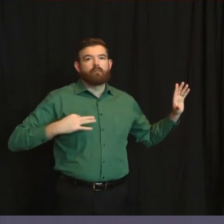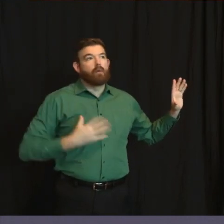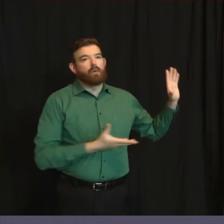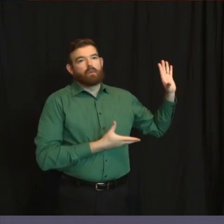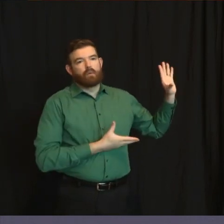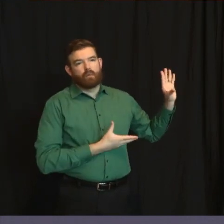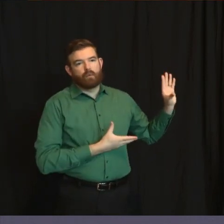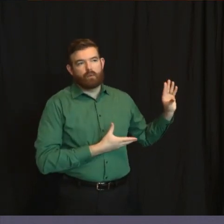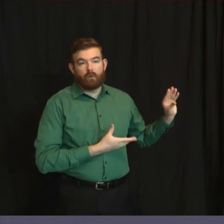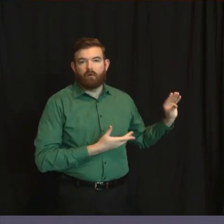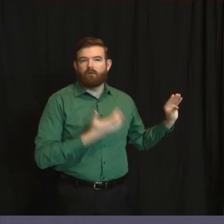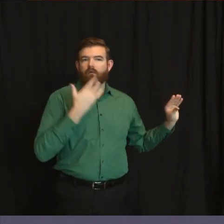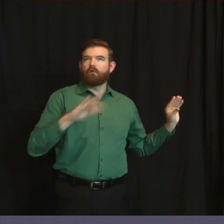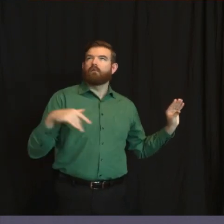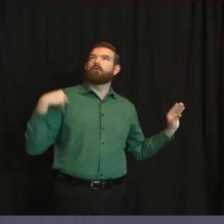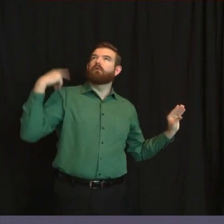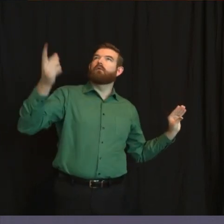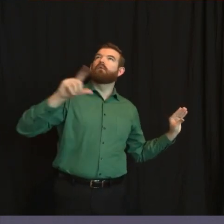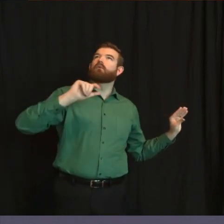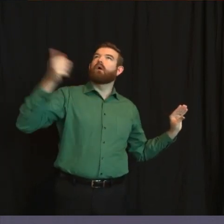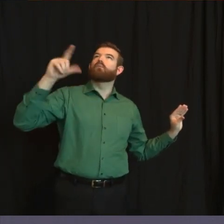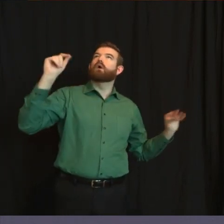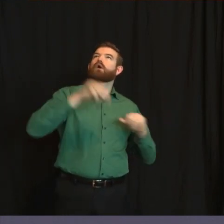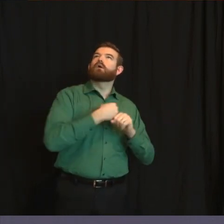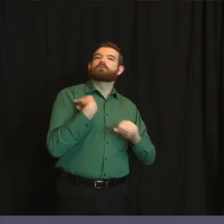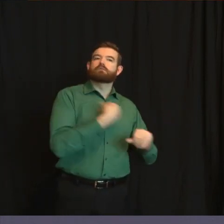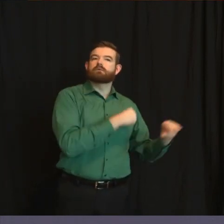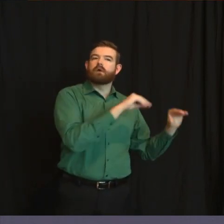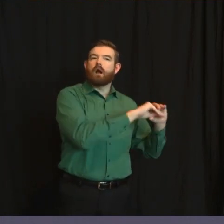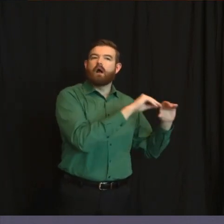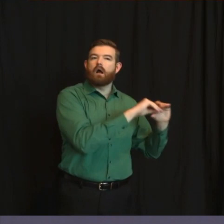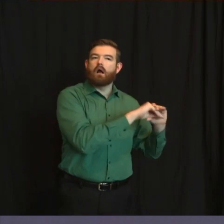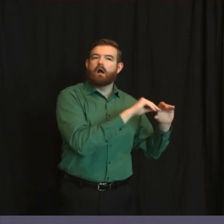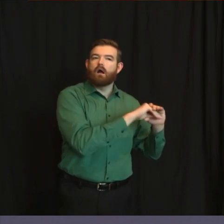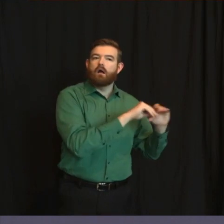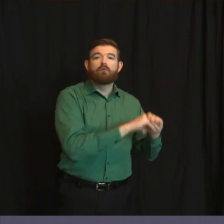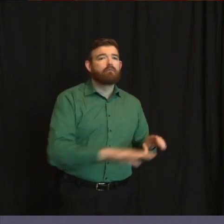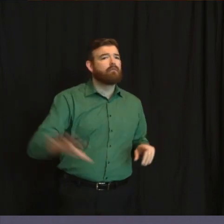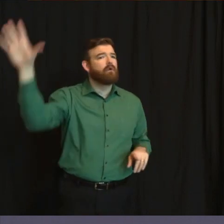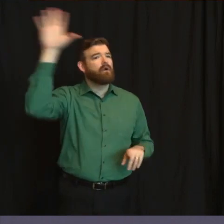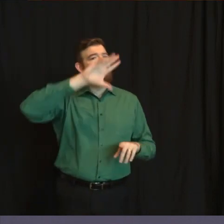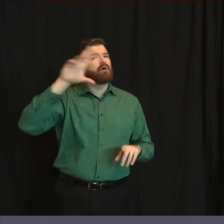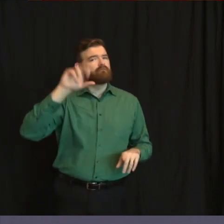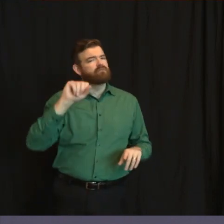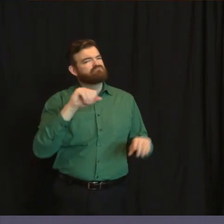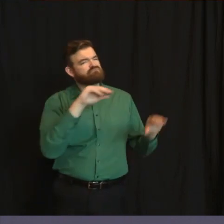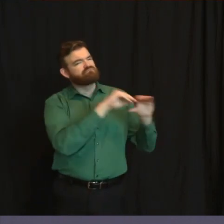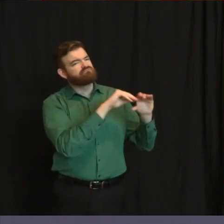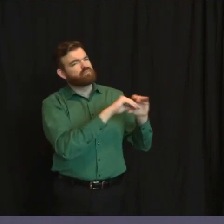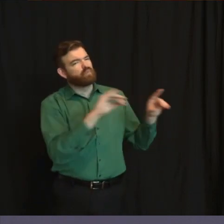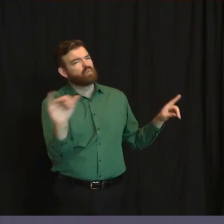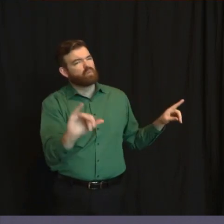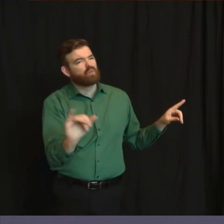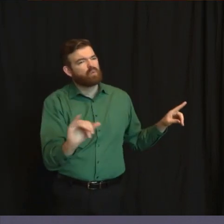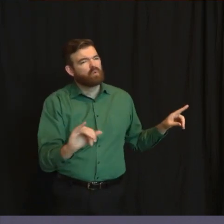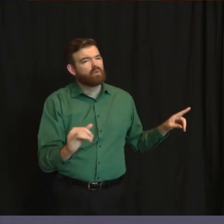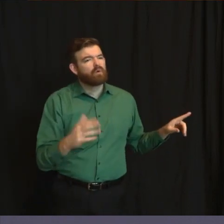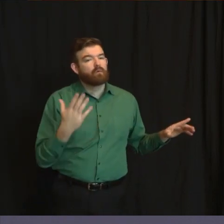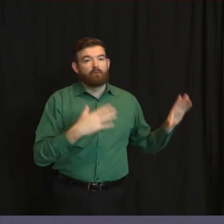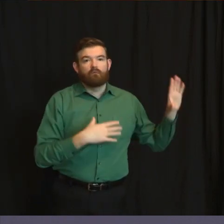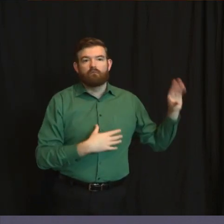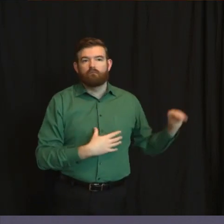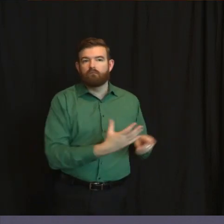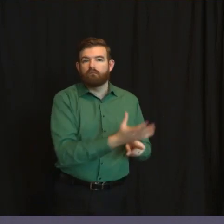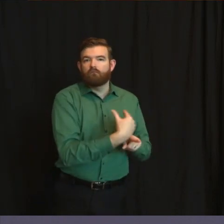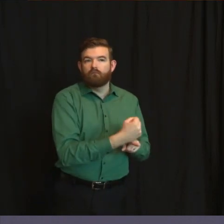is a possibility, and this is true for every state in the country, that we may turn to the feds for borrowing. And more